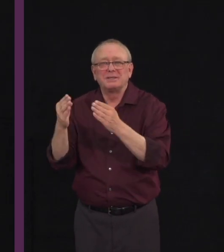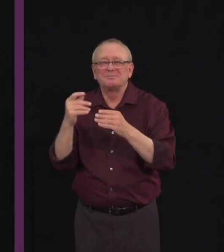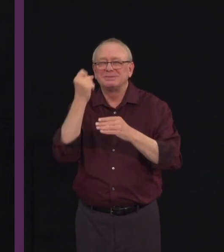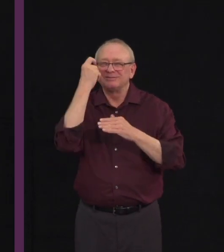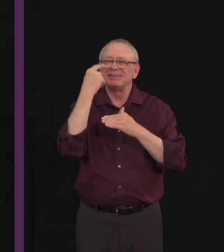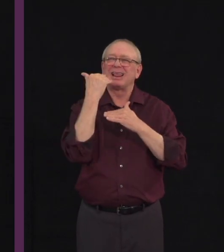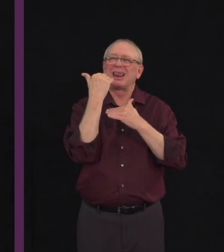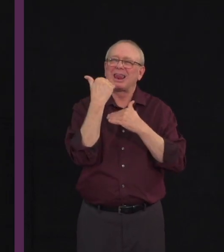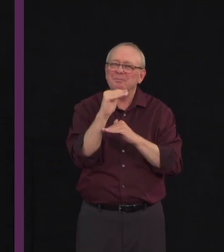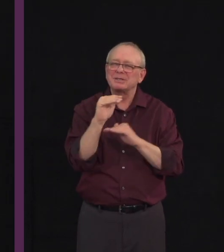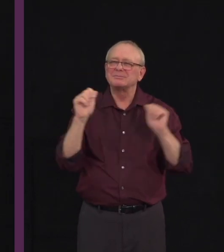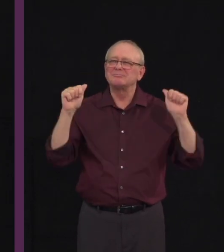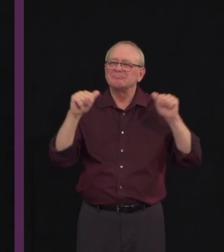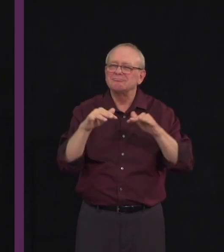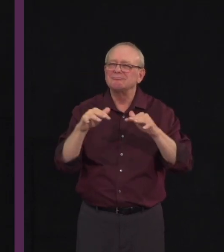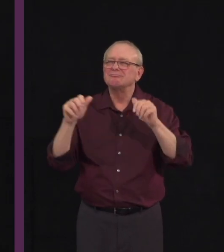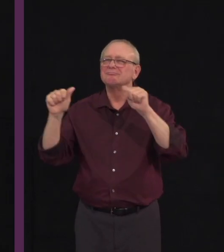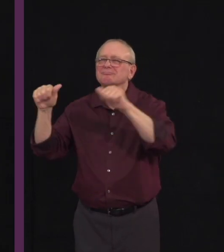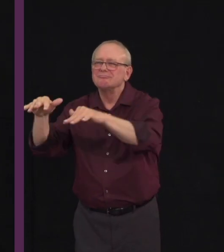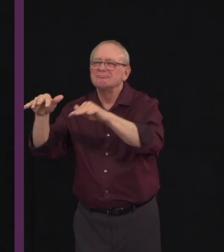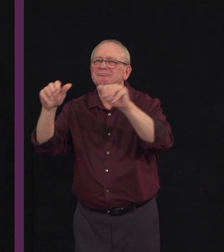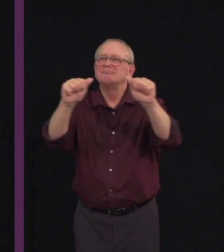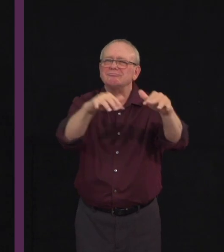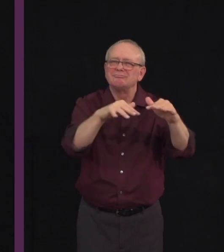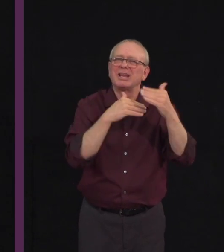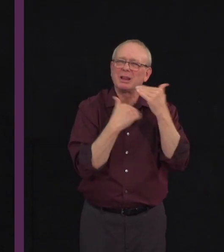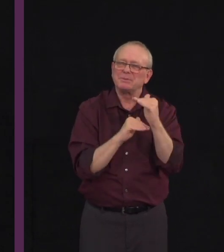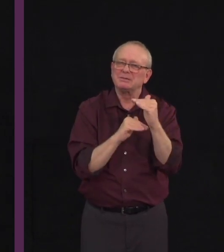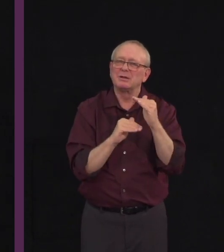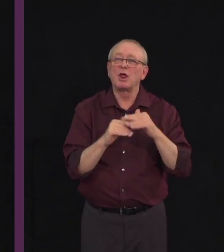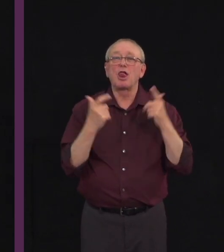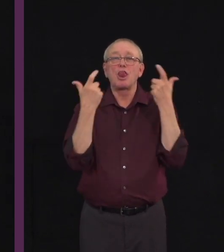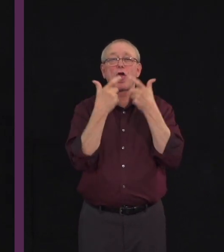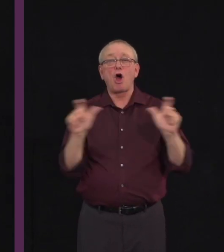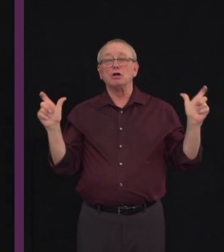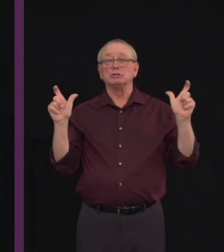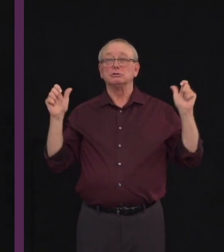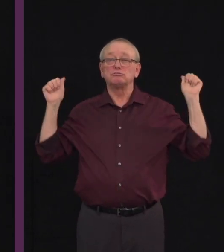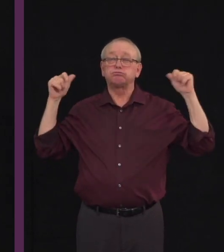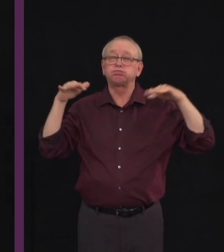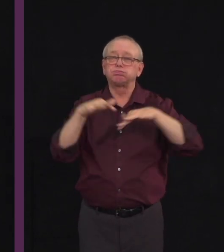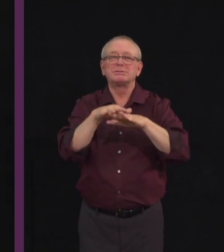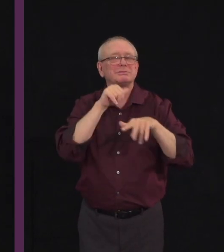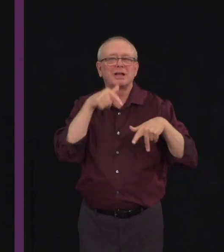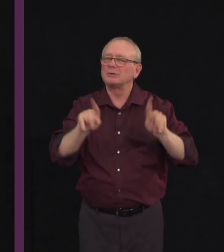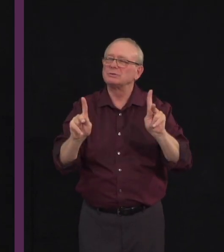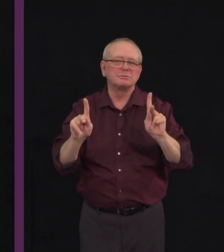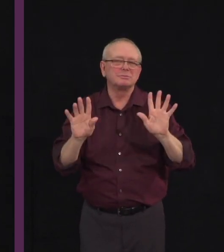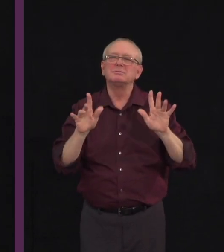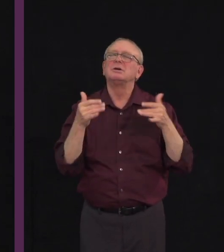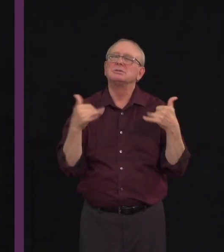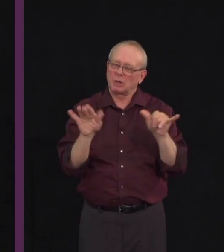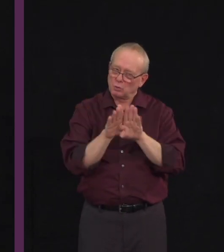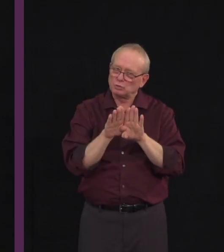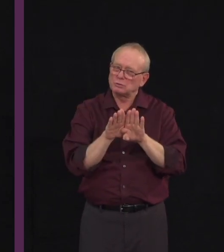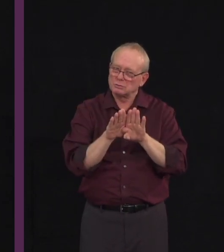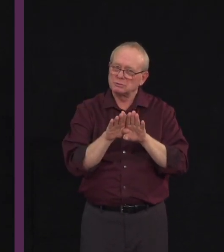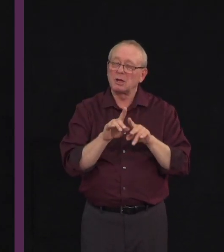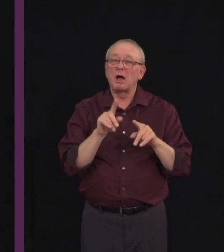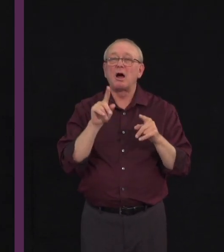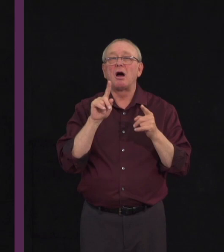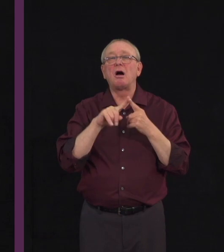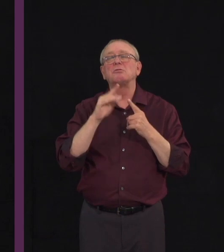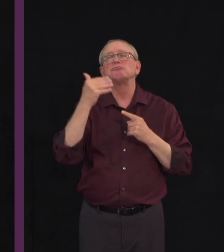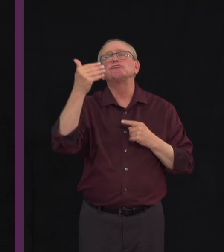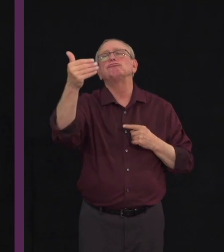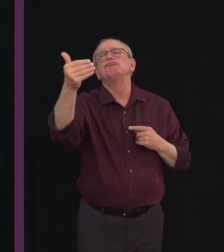group camping, shared cooking areas, and programming will continue to be closed for the foreseeable future. Vehicle access